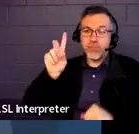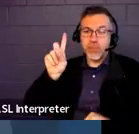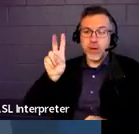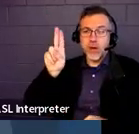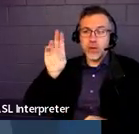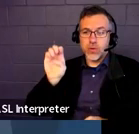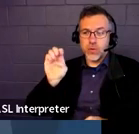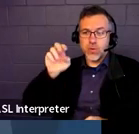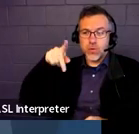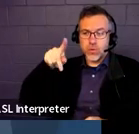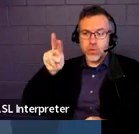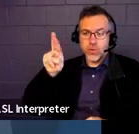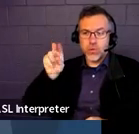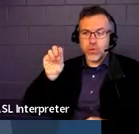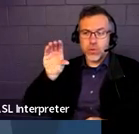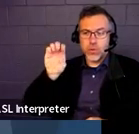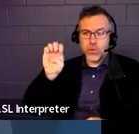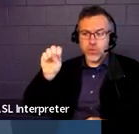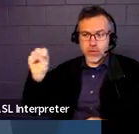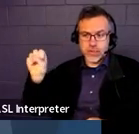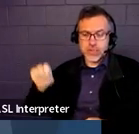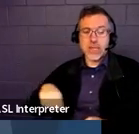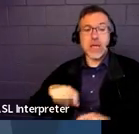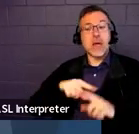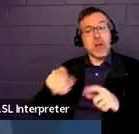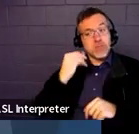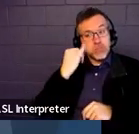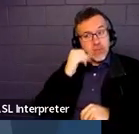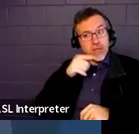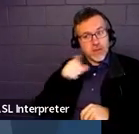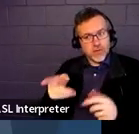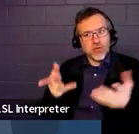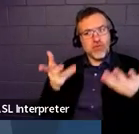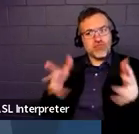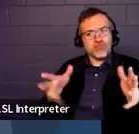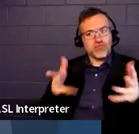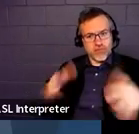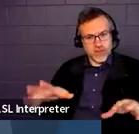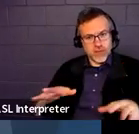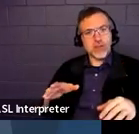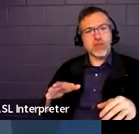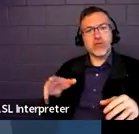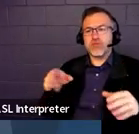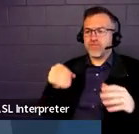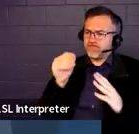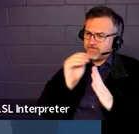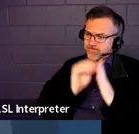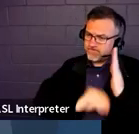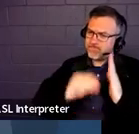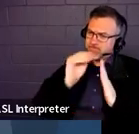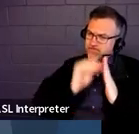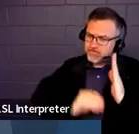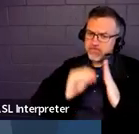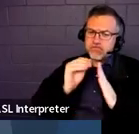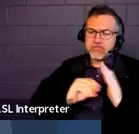done all that you can do, and then you've documented that everything you've done in that IEP,